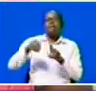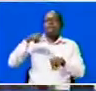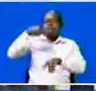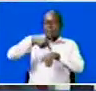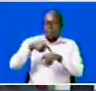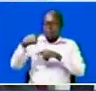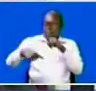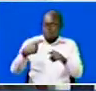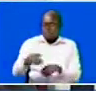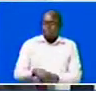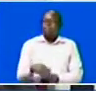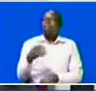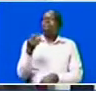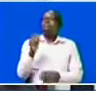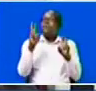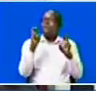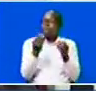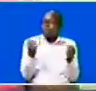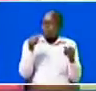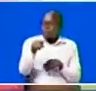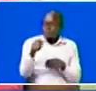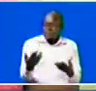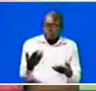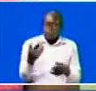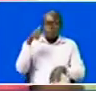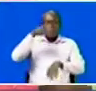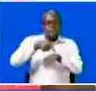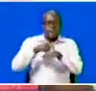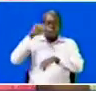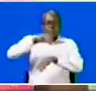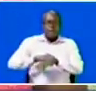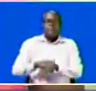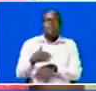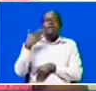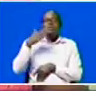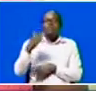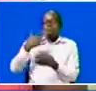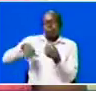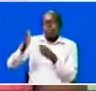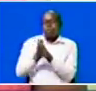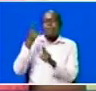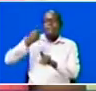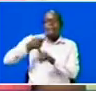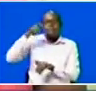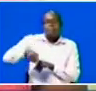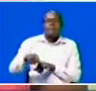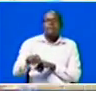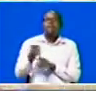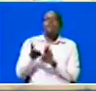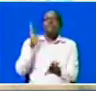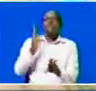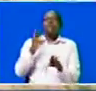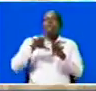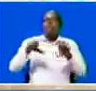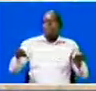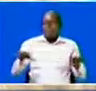processing. Dawa kwa swala kama hili ni ipi? When you get sugar contaminated with heavy metals, they're supposed to be withdrawn from the market.